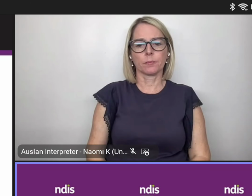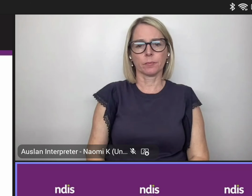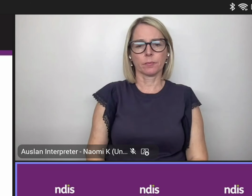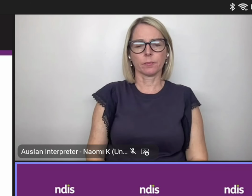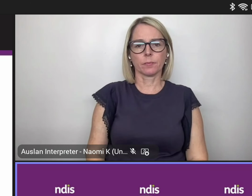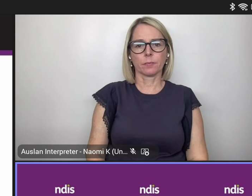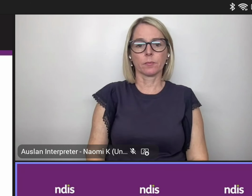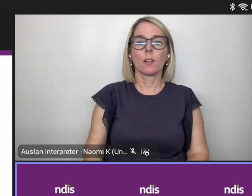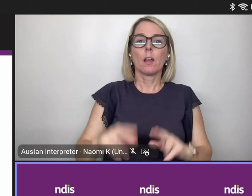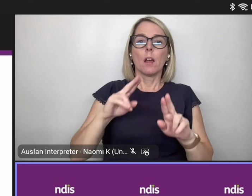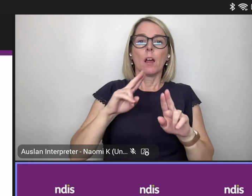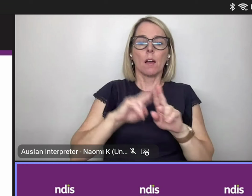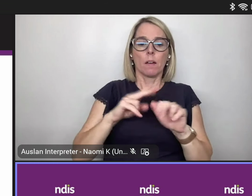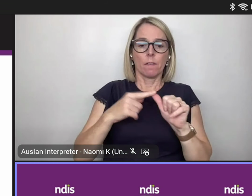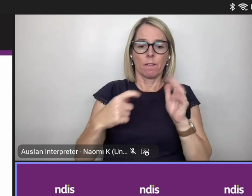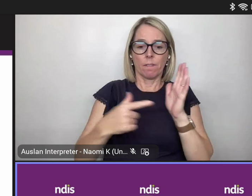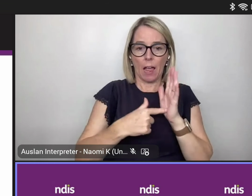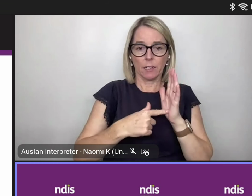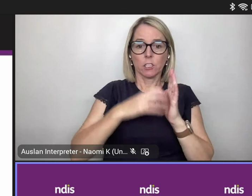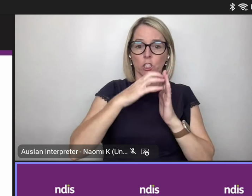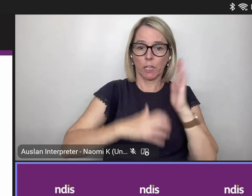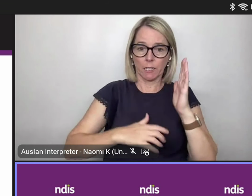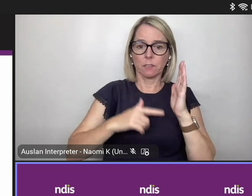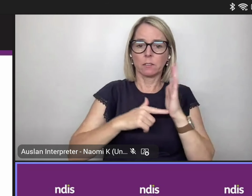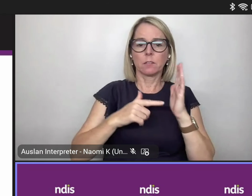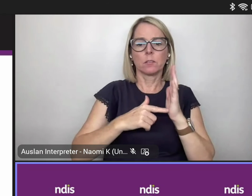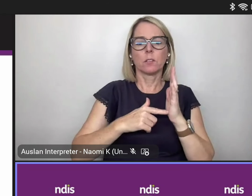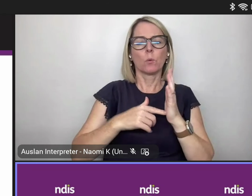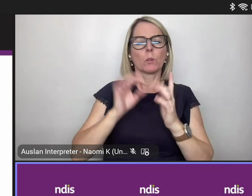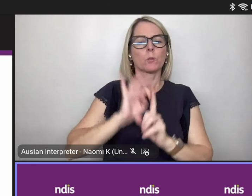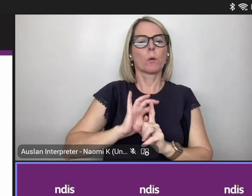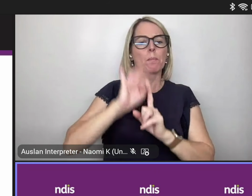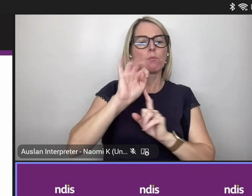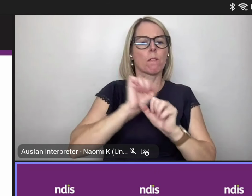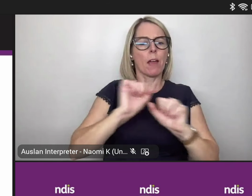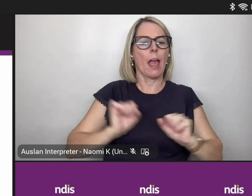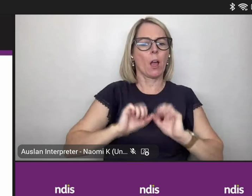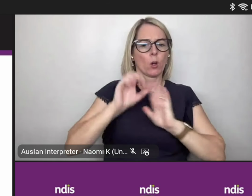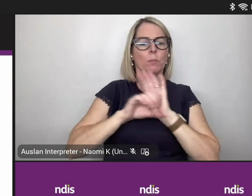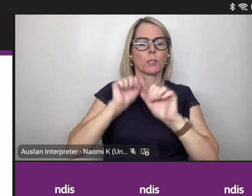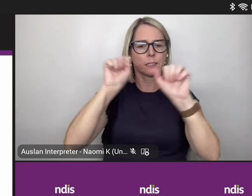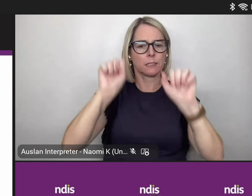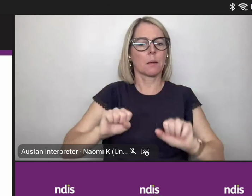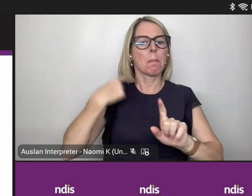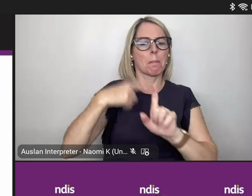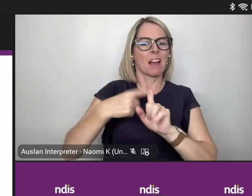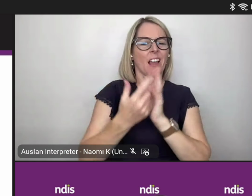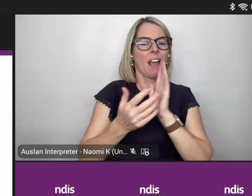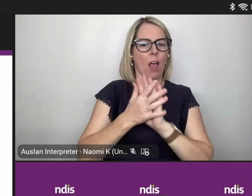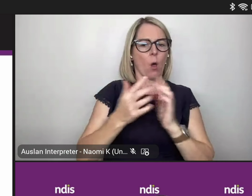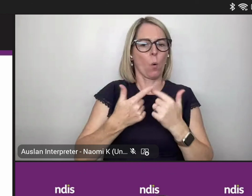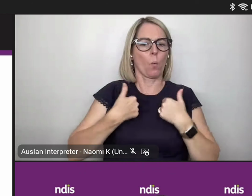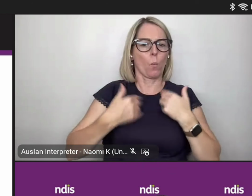These fact sheets have been developed as a part of our improvements to our computer system and ways of working.